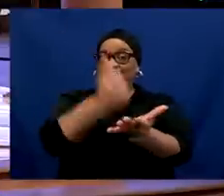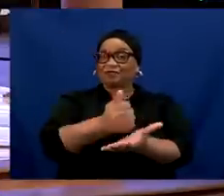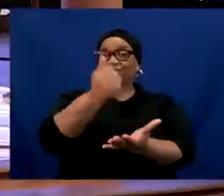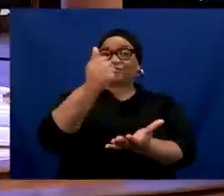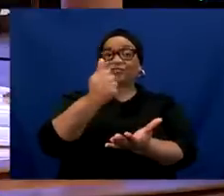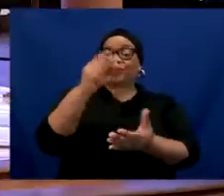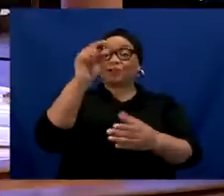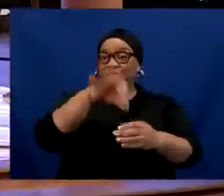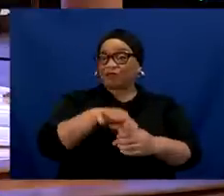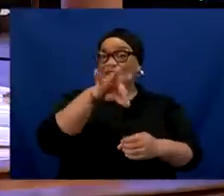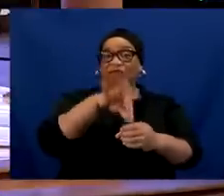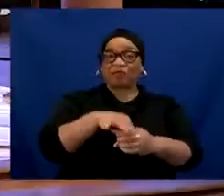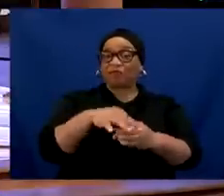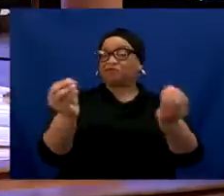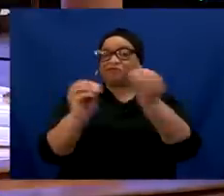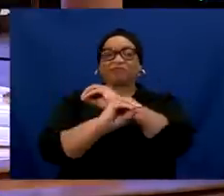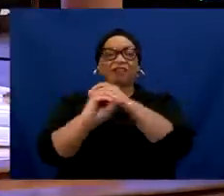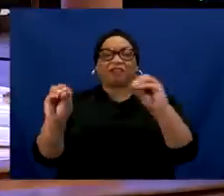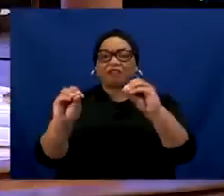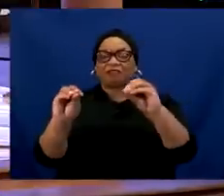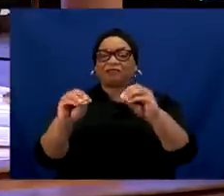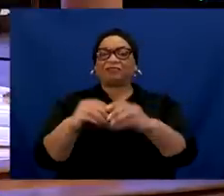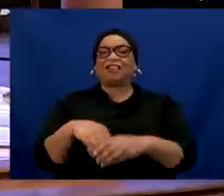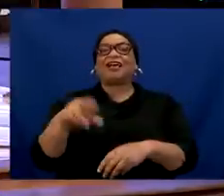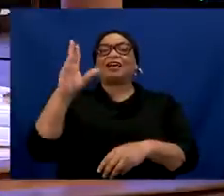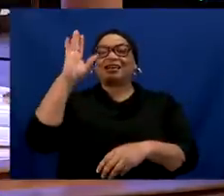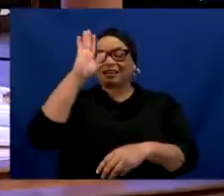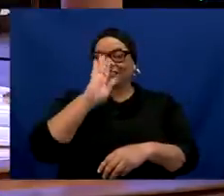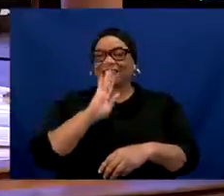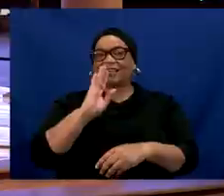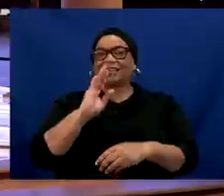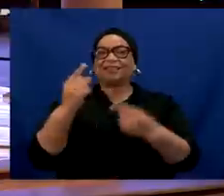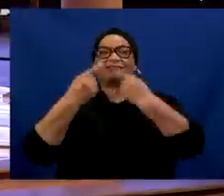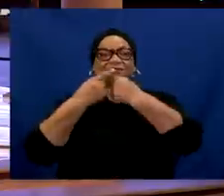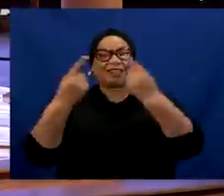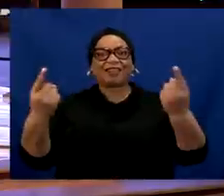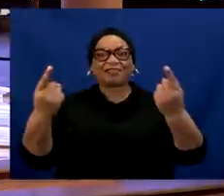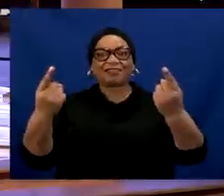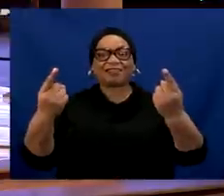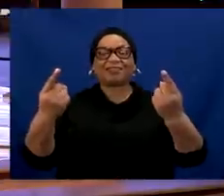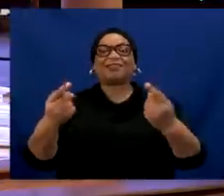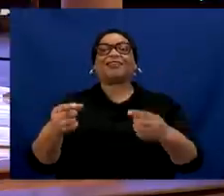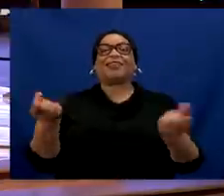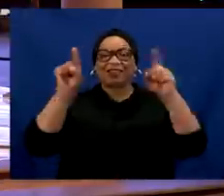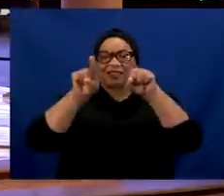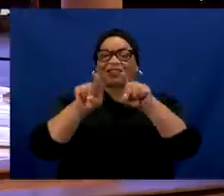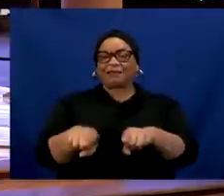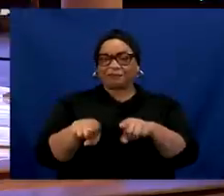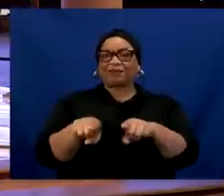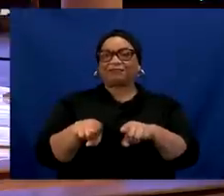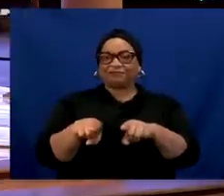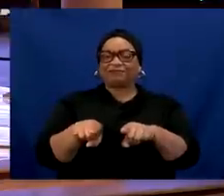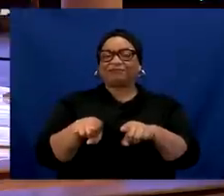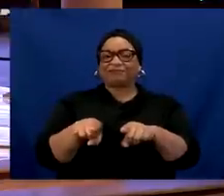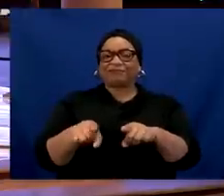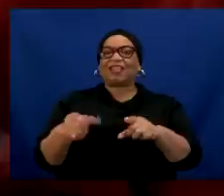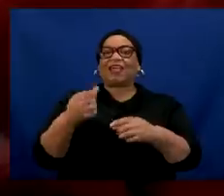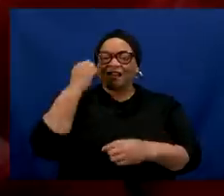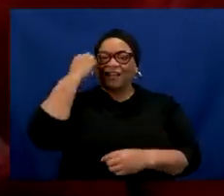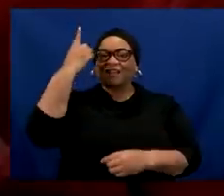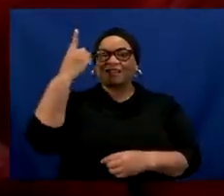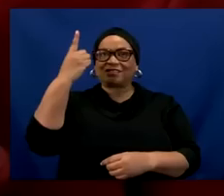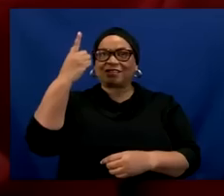vote on it. If God said it, it shall be done. I need 10 or 12 people in this church to just get in your spirit.